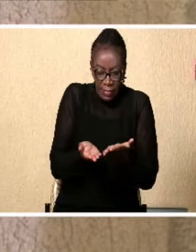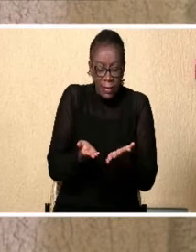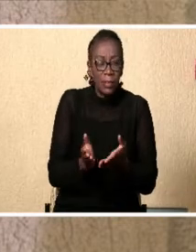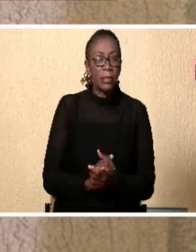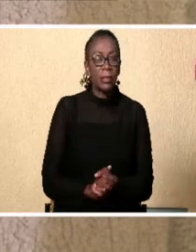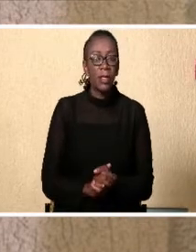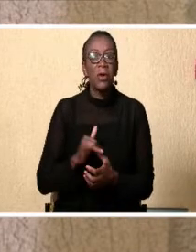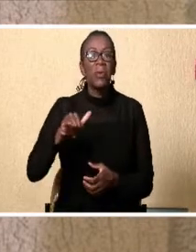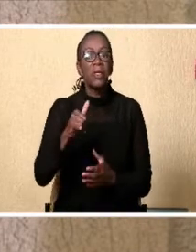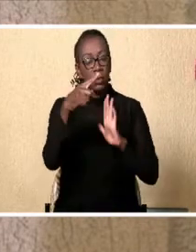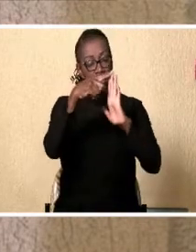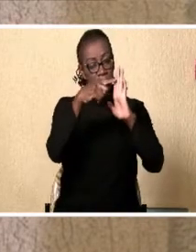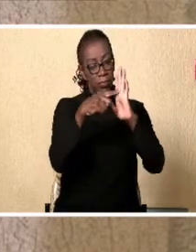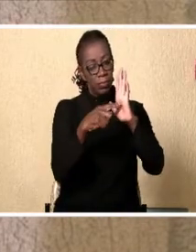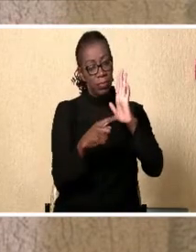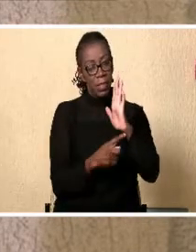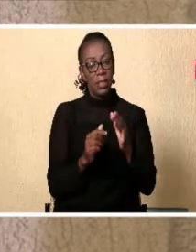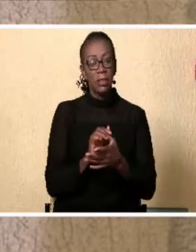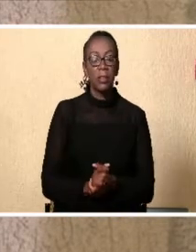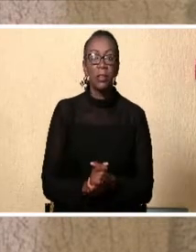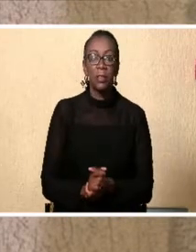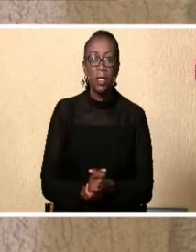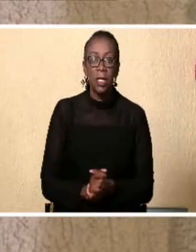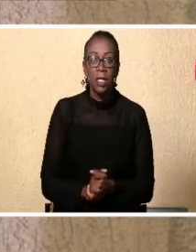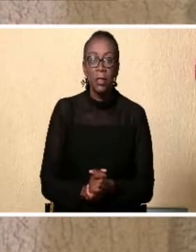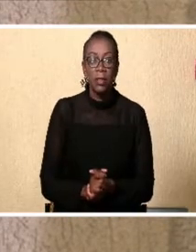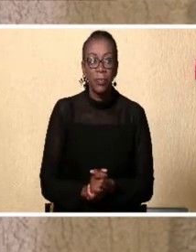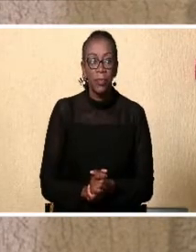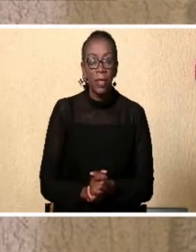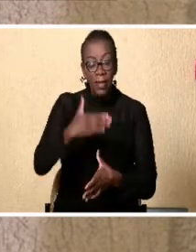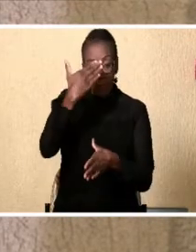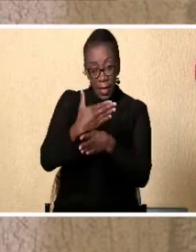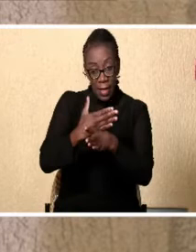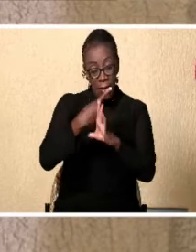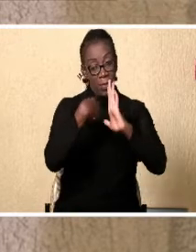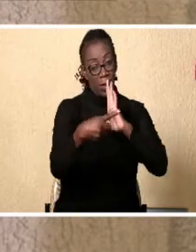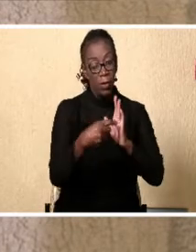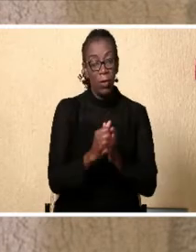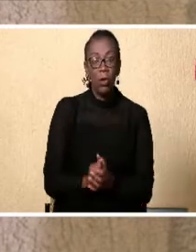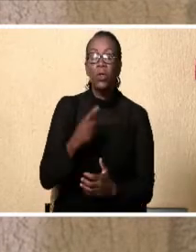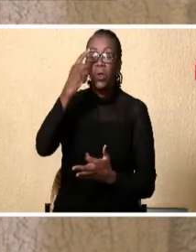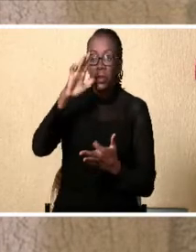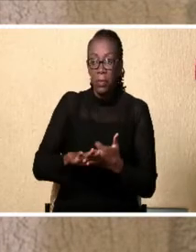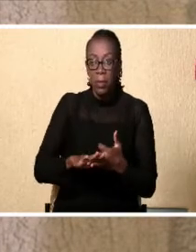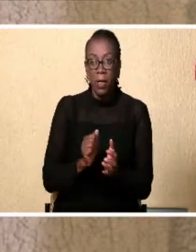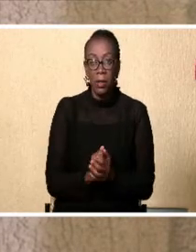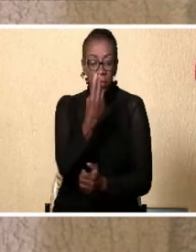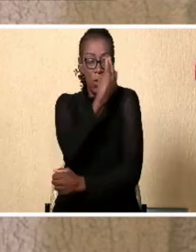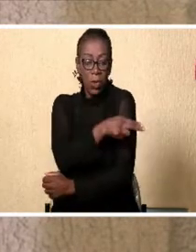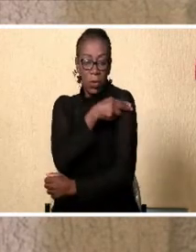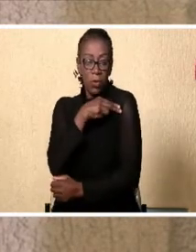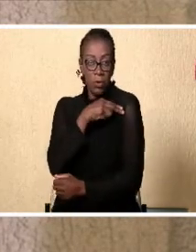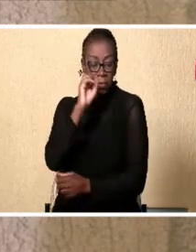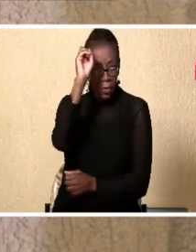are listed there are as per the labor law. The Labor Act actually lists all of those, ambulance services, etc., etc. And then